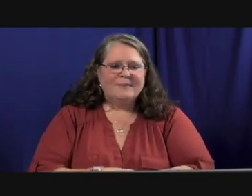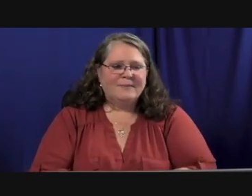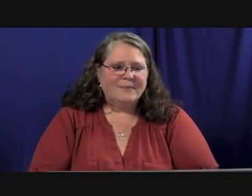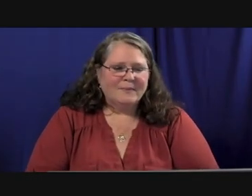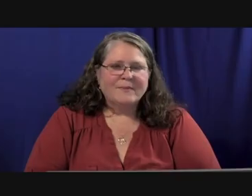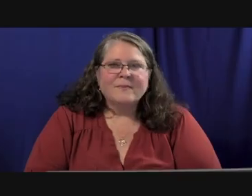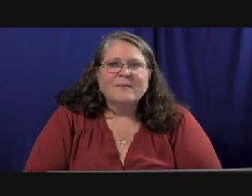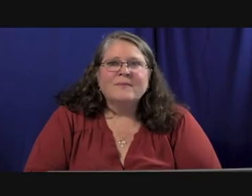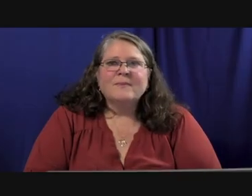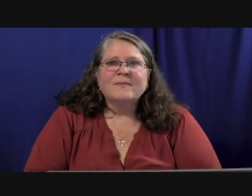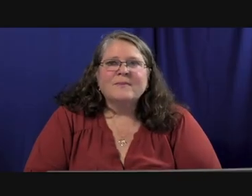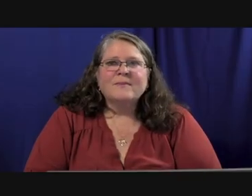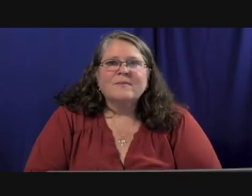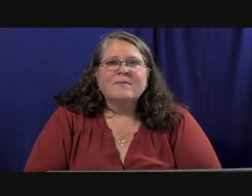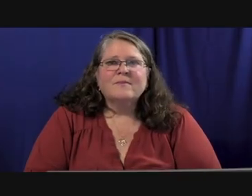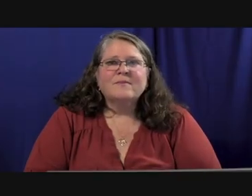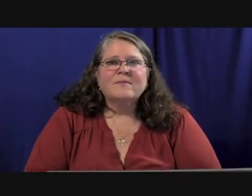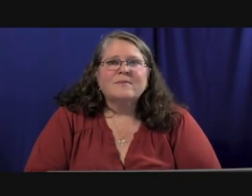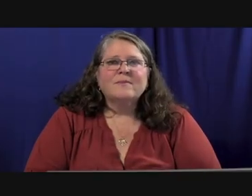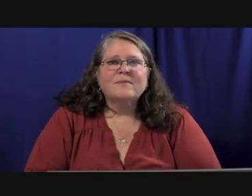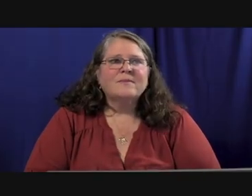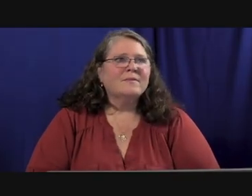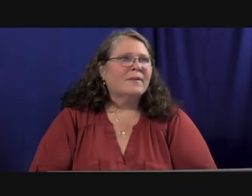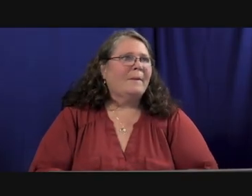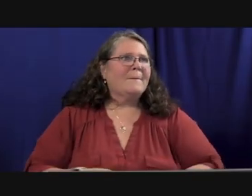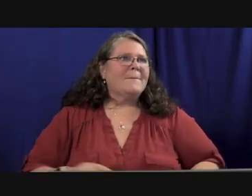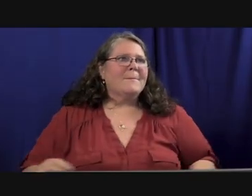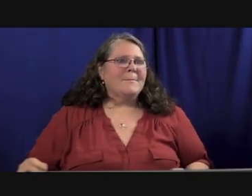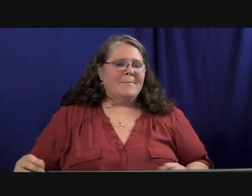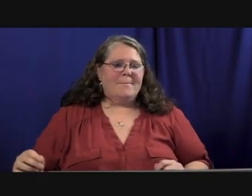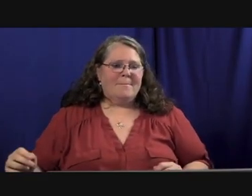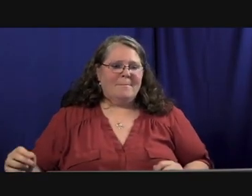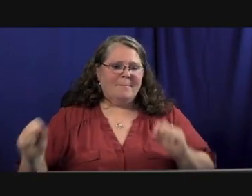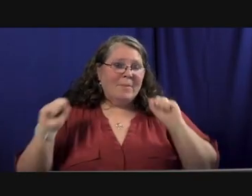Next slide, please. Okay.